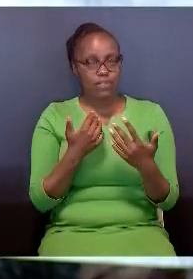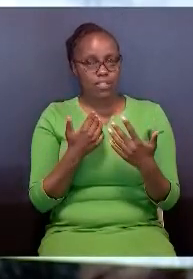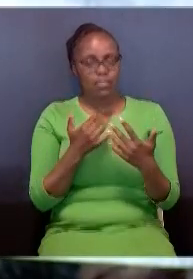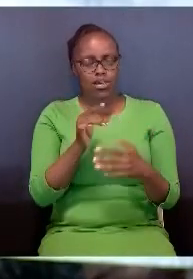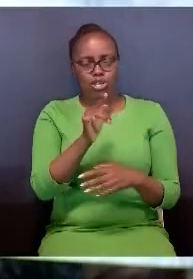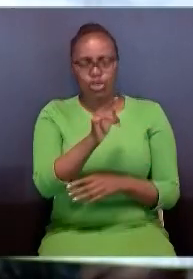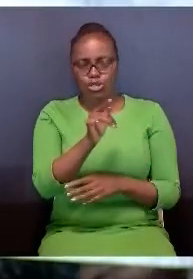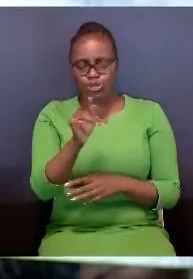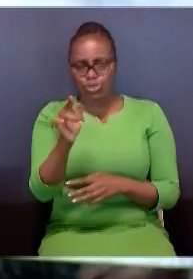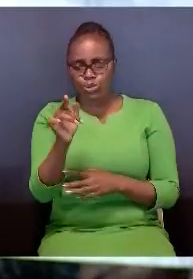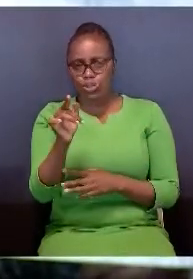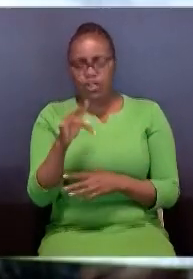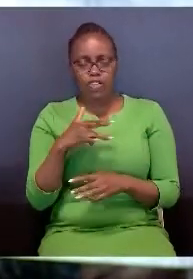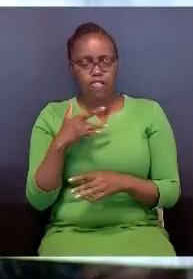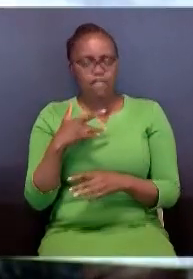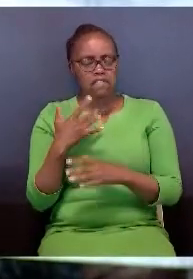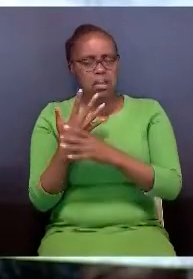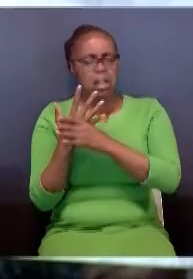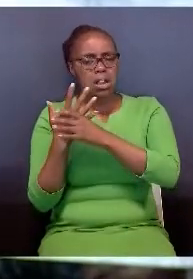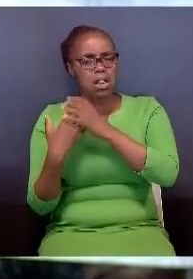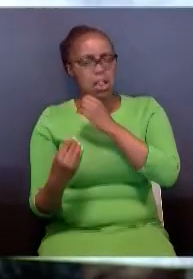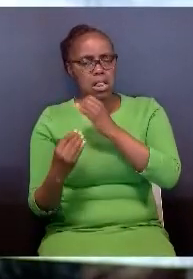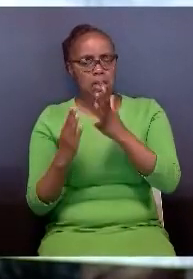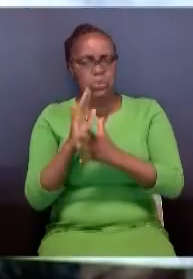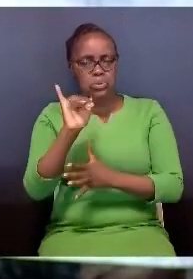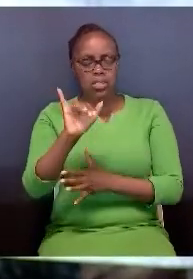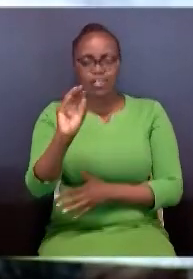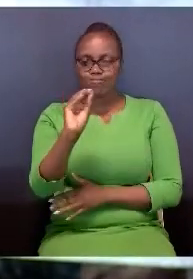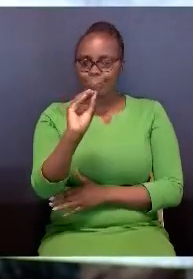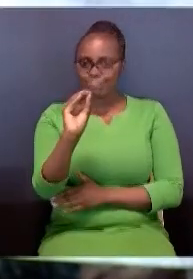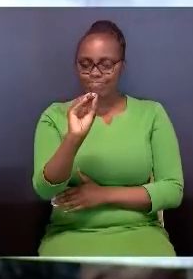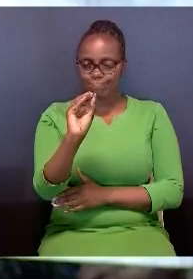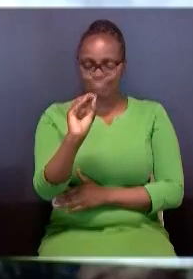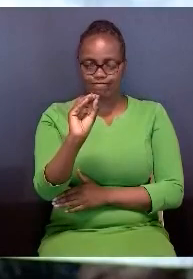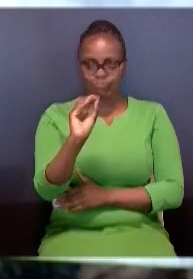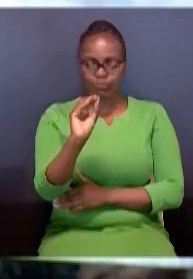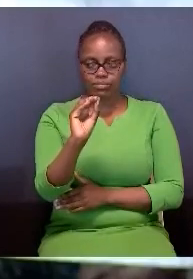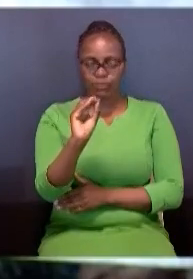do not get discouraged by doubts.